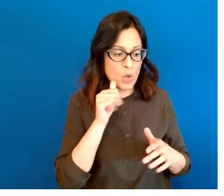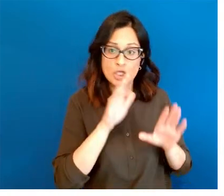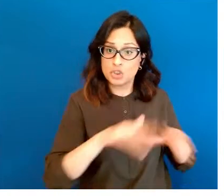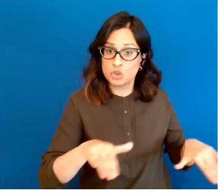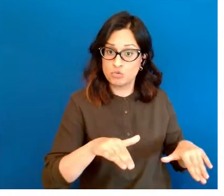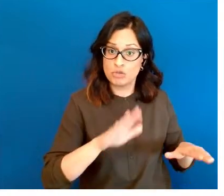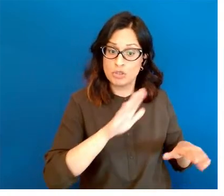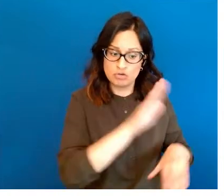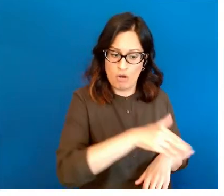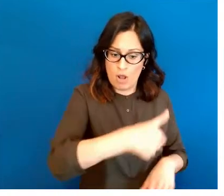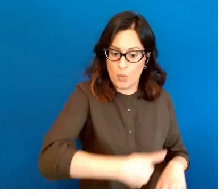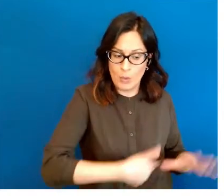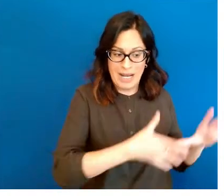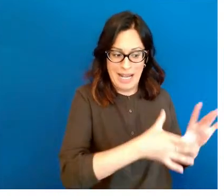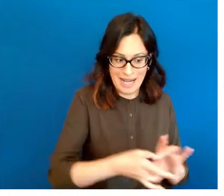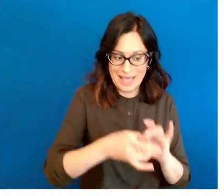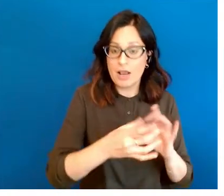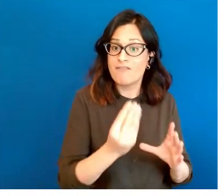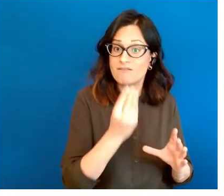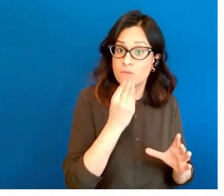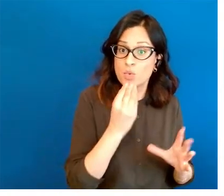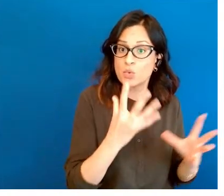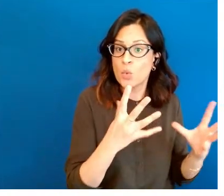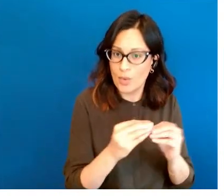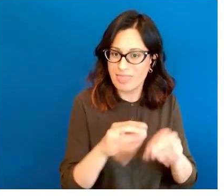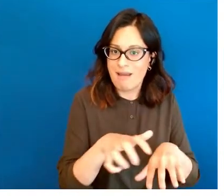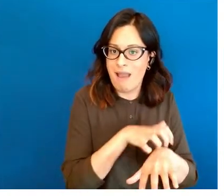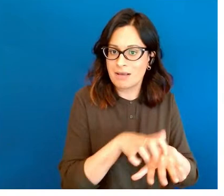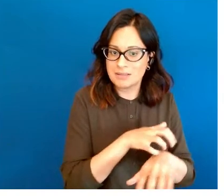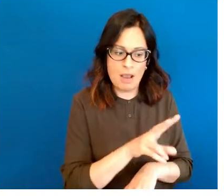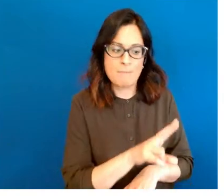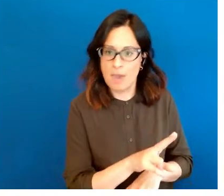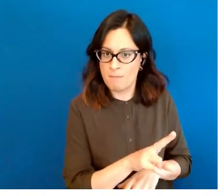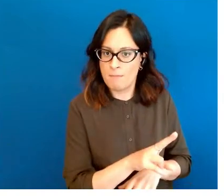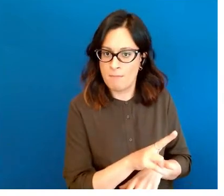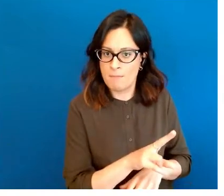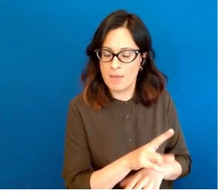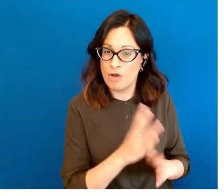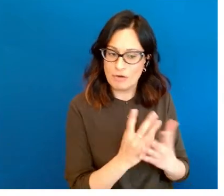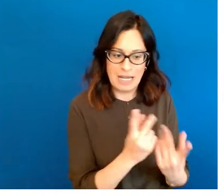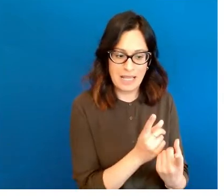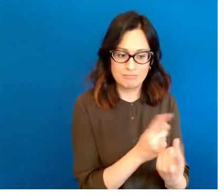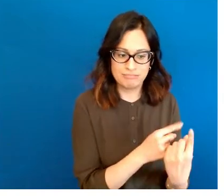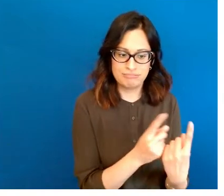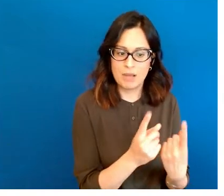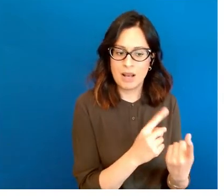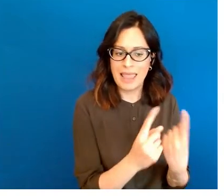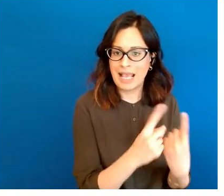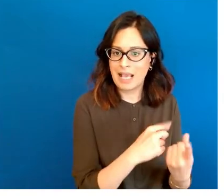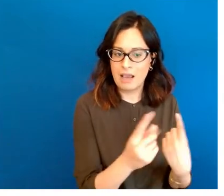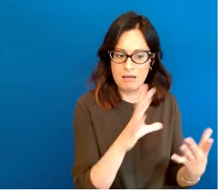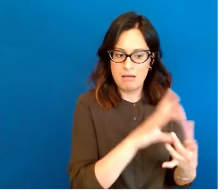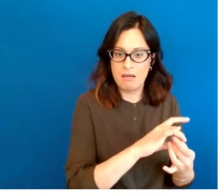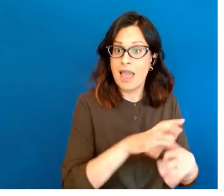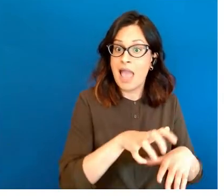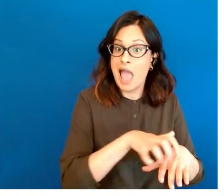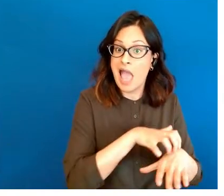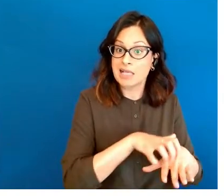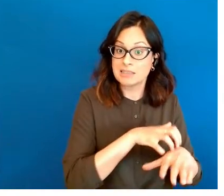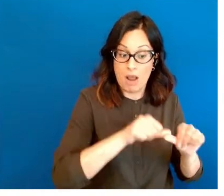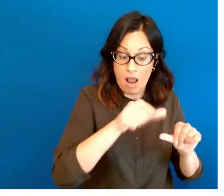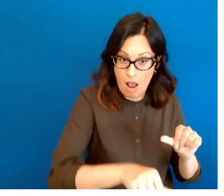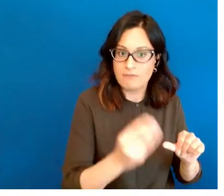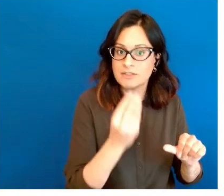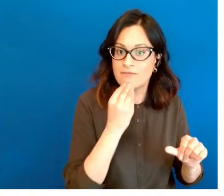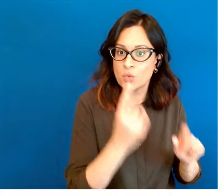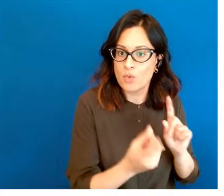strong link between food allergy and eczema, although it's a two-way link, isn't it? I mean, it may well be that eczema predisposes to food allergy rather